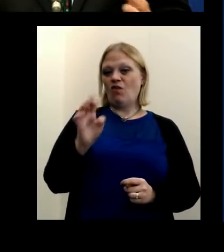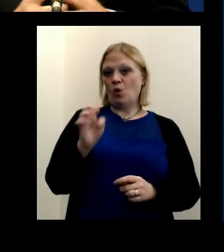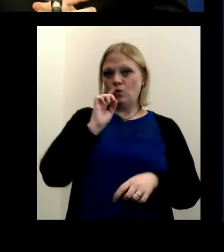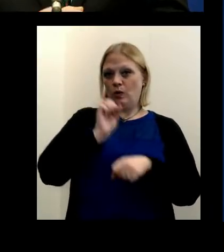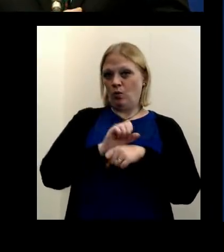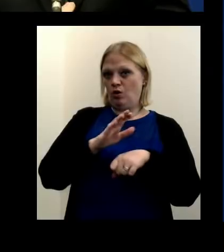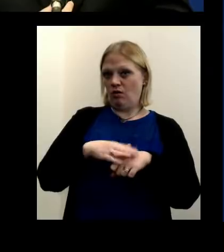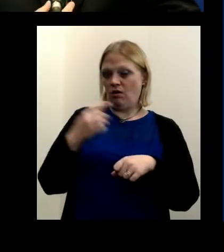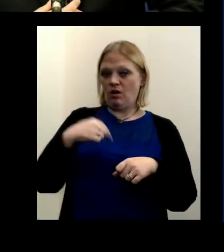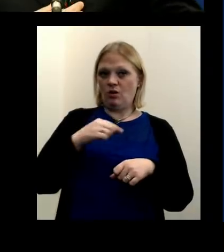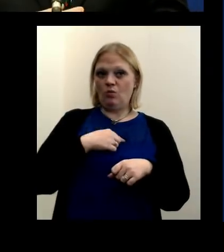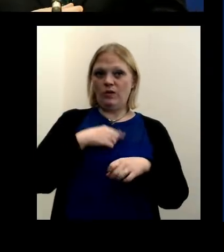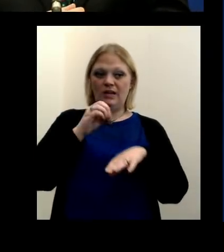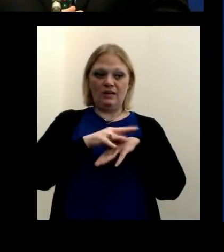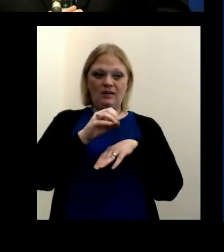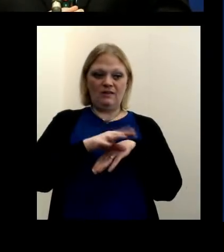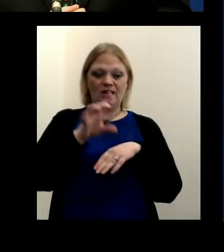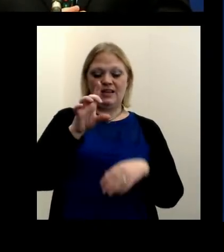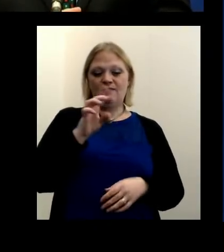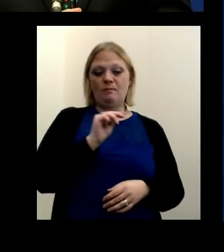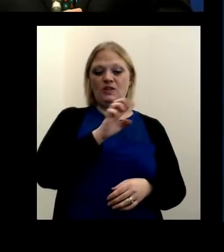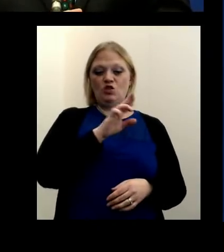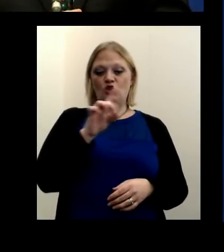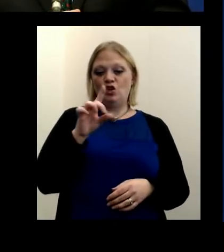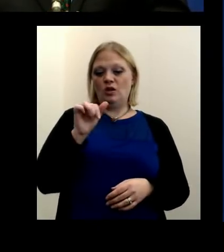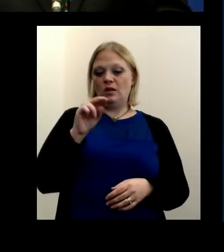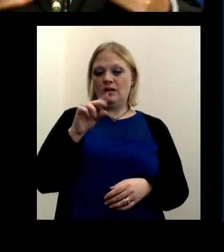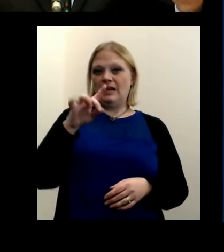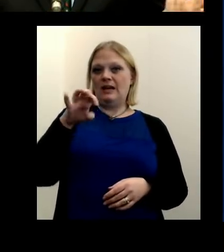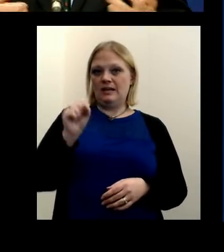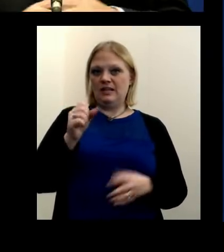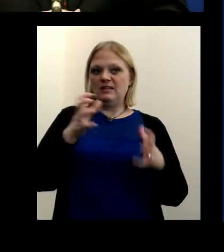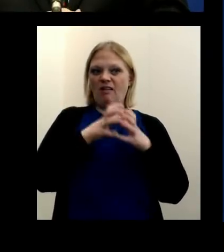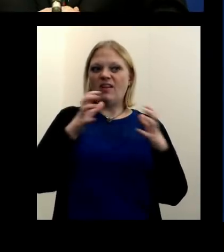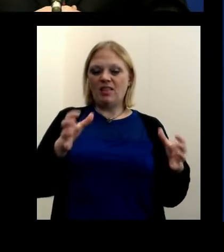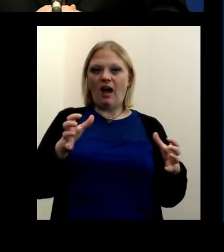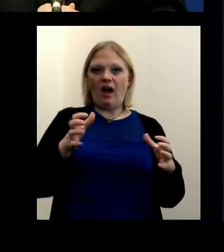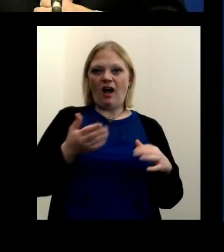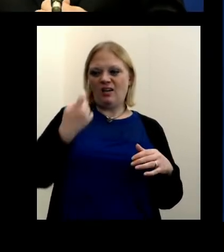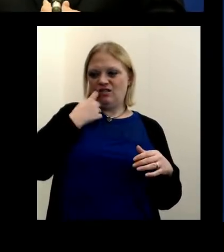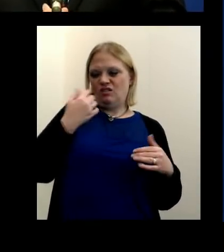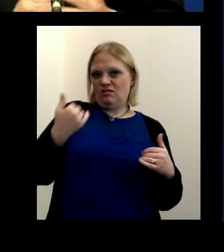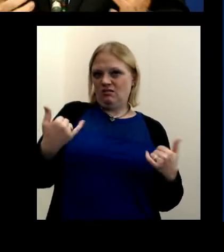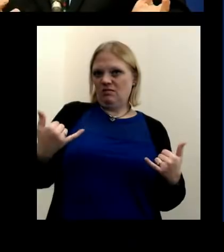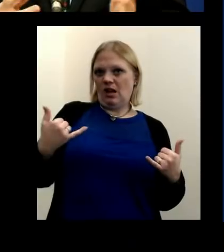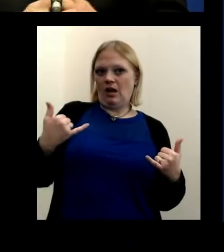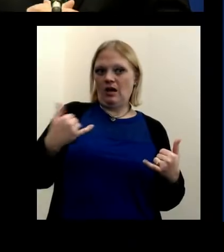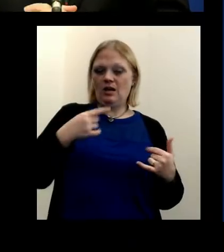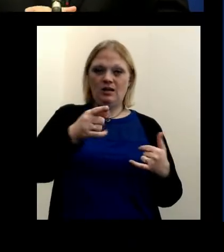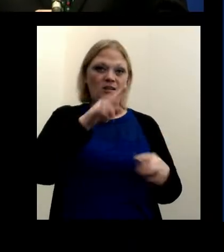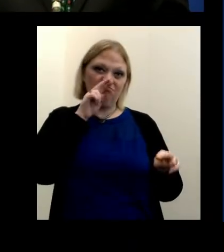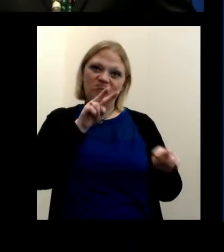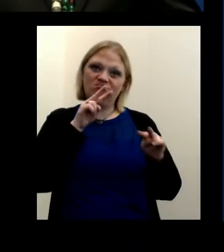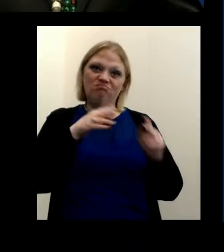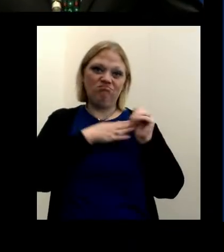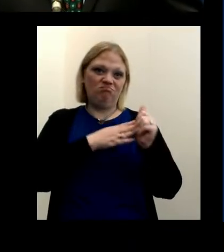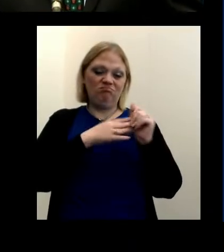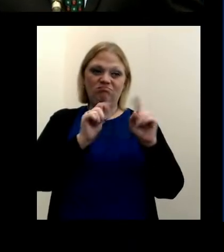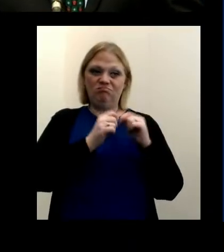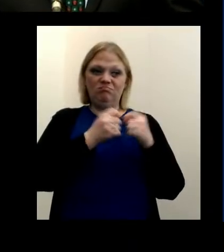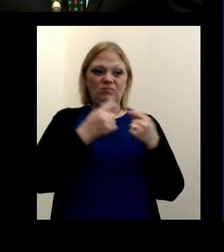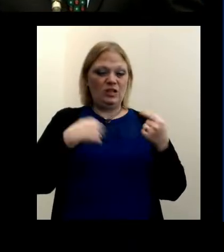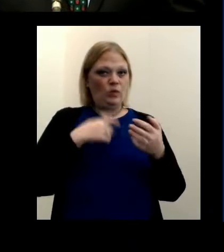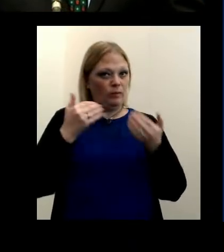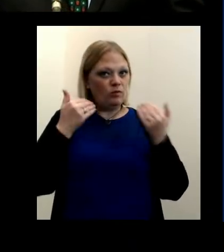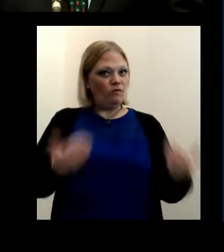We advised Mr. Dandies of a lot of this earlier today. He's looking forward to helping lead that team as we move forward with this